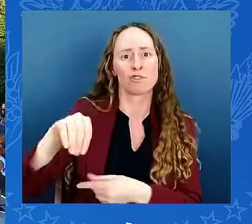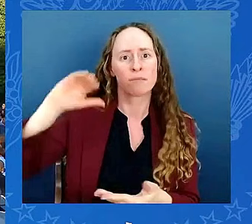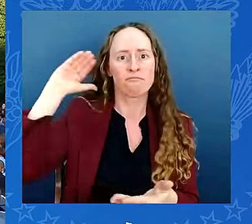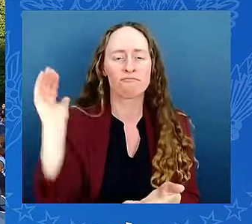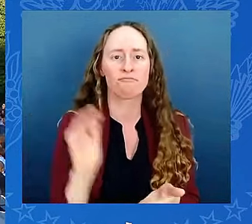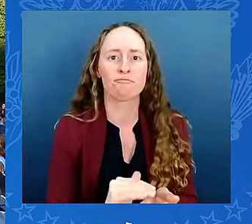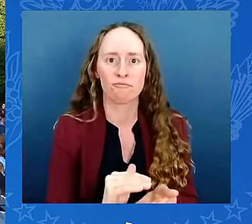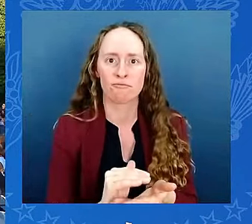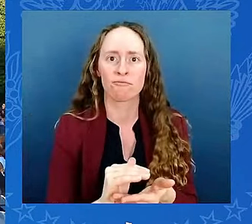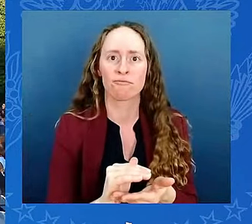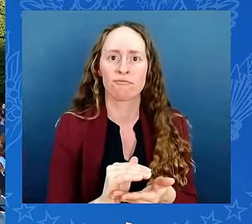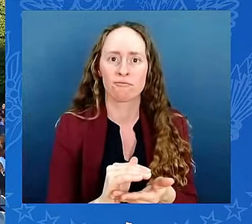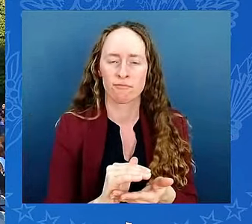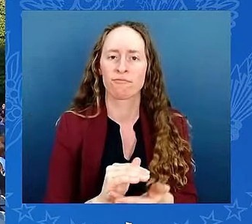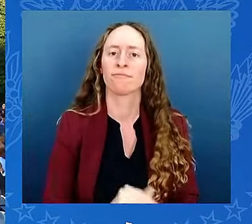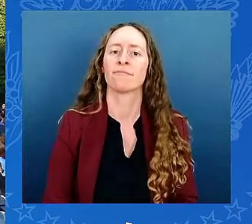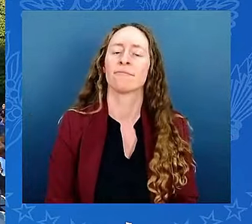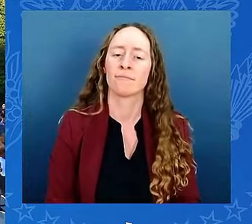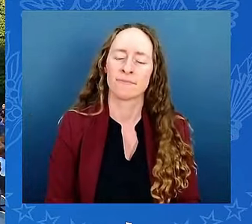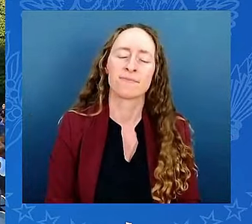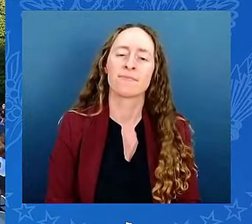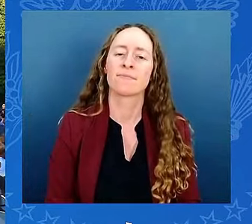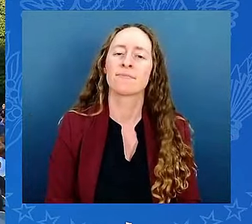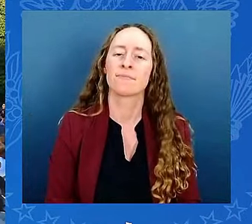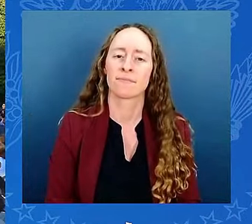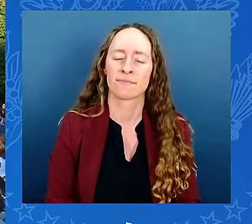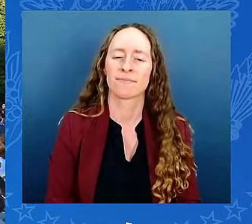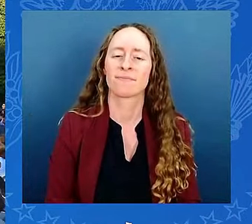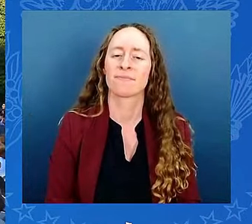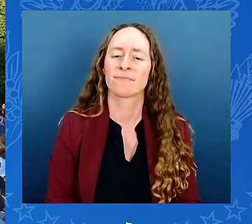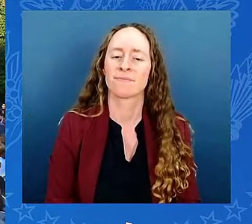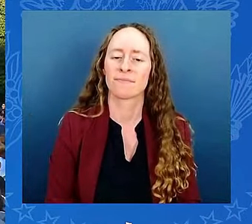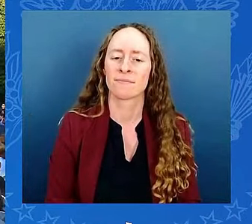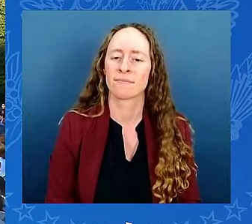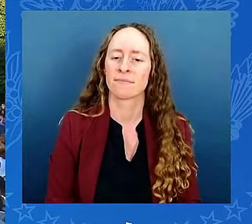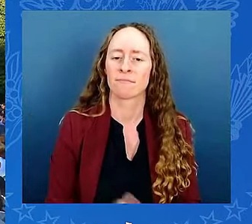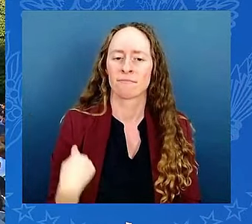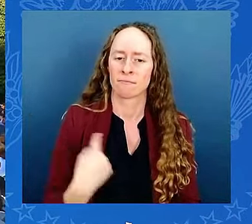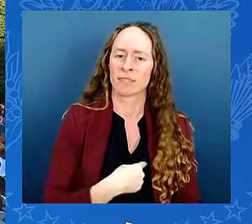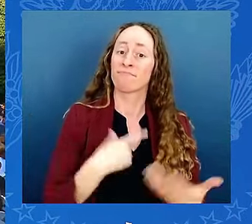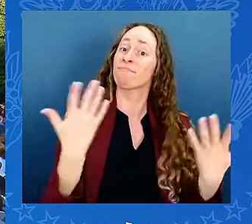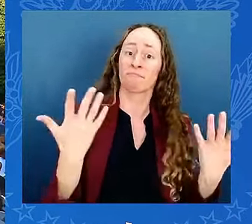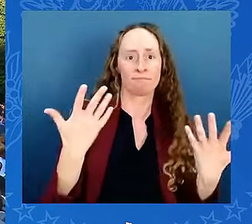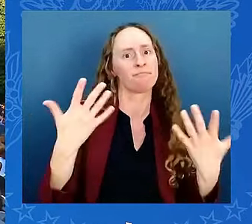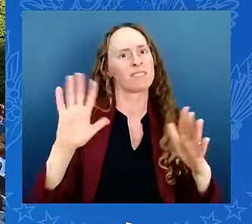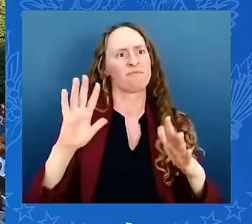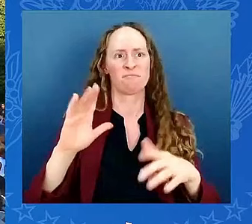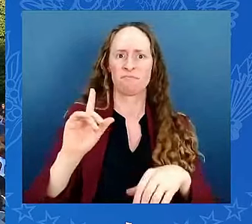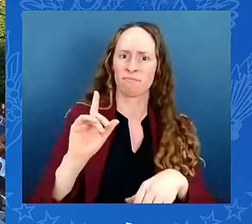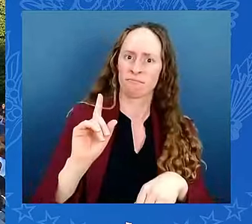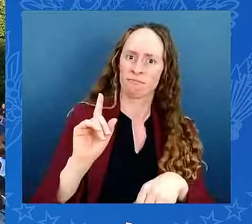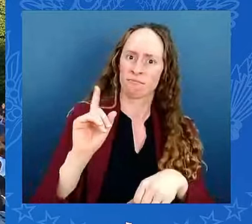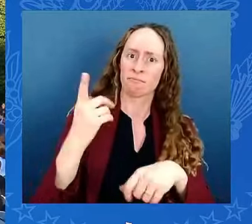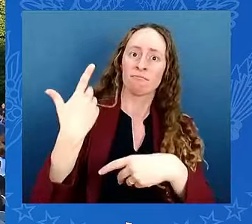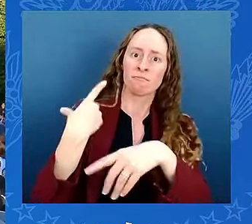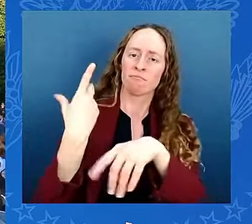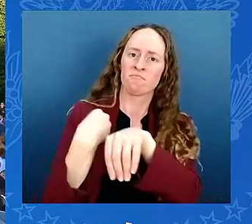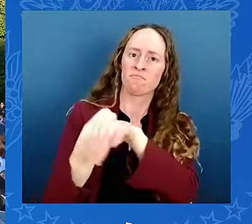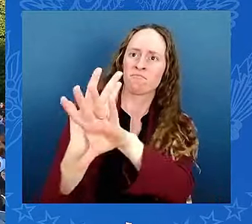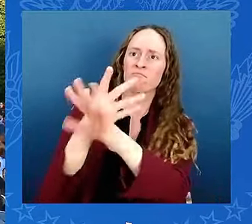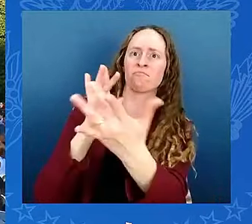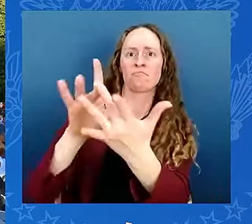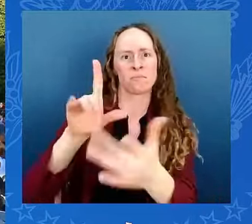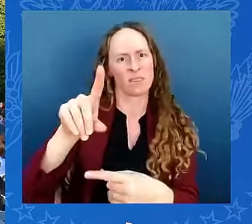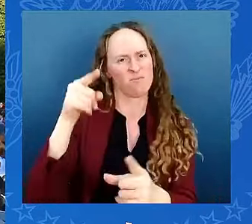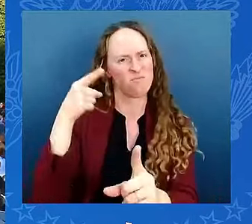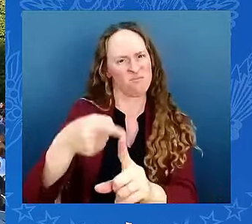And our first ever domestic violence hotline has received over 7 million calls since 1996.